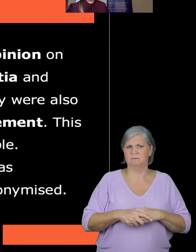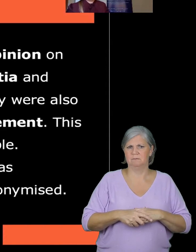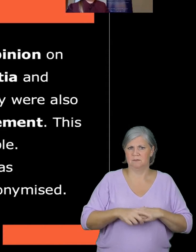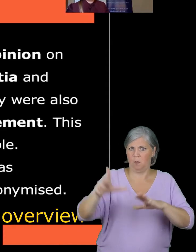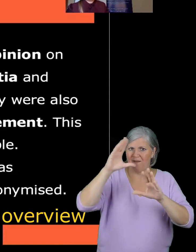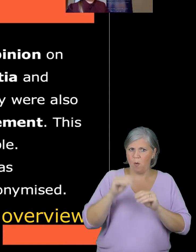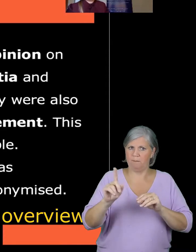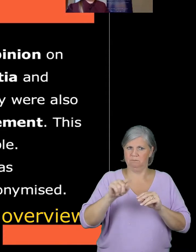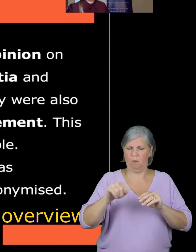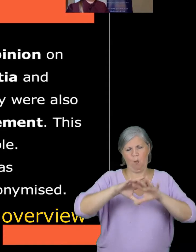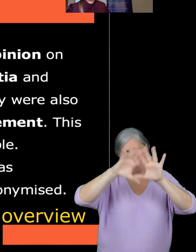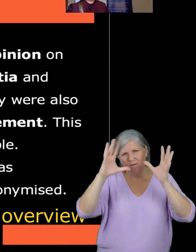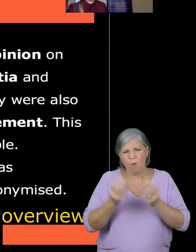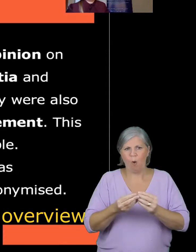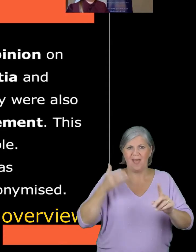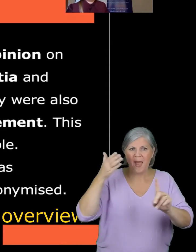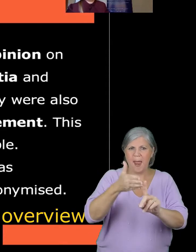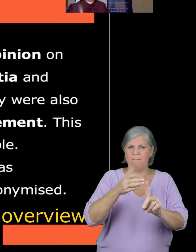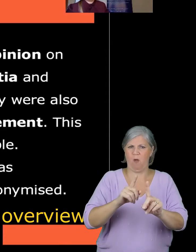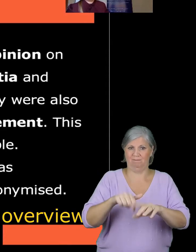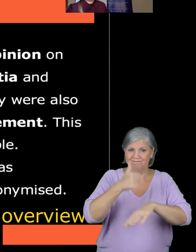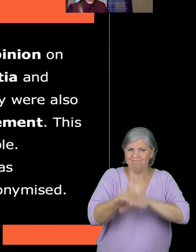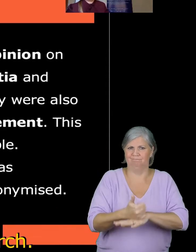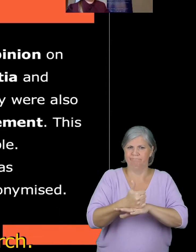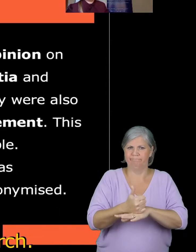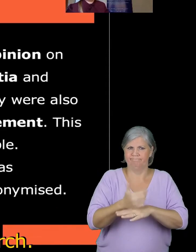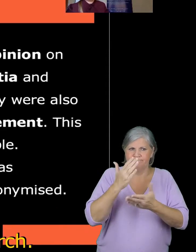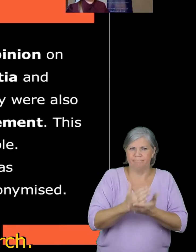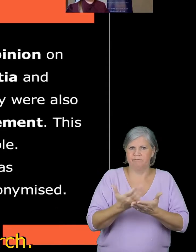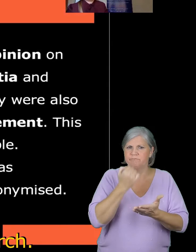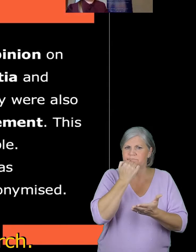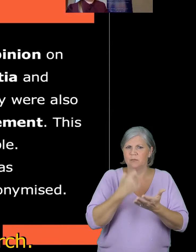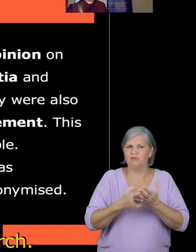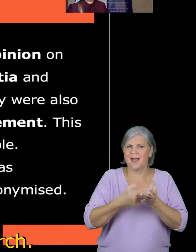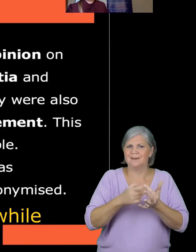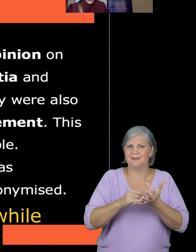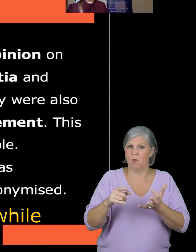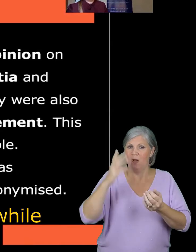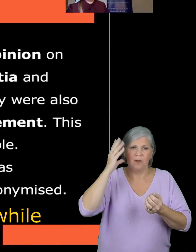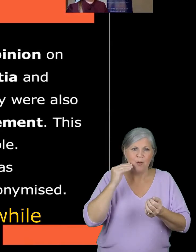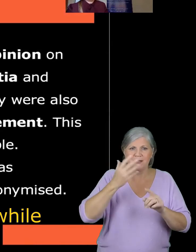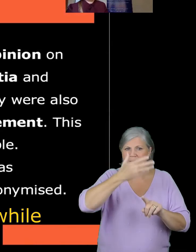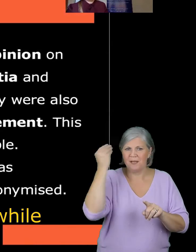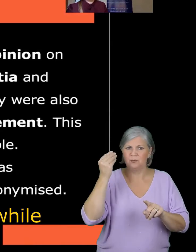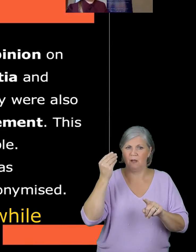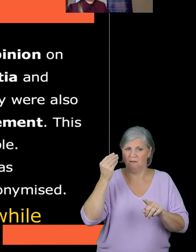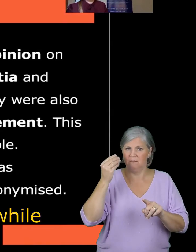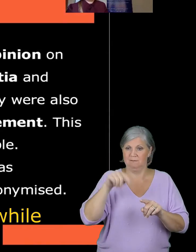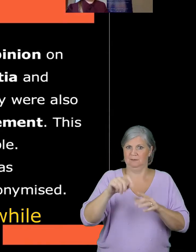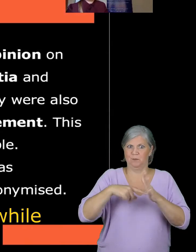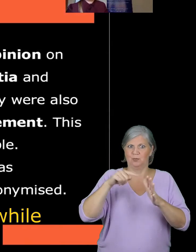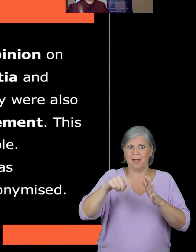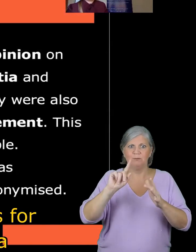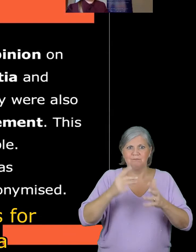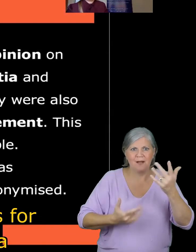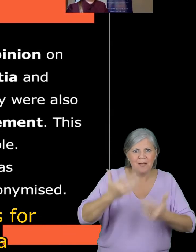day of the meeting, participants were given a brief overview of the content and purpose of the research. They were informed that, while the overall